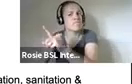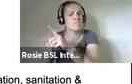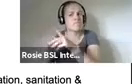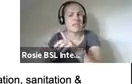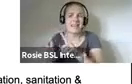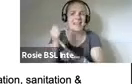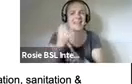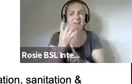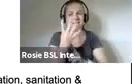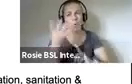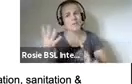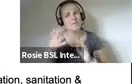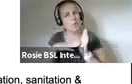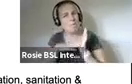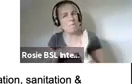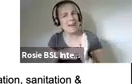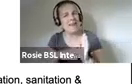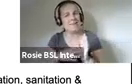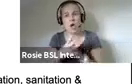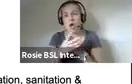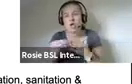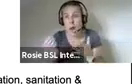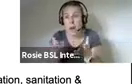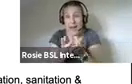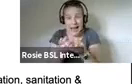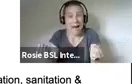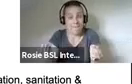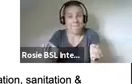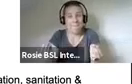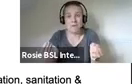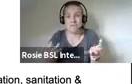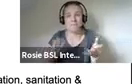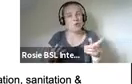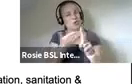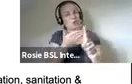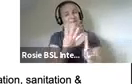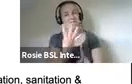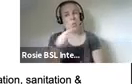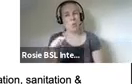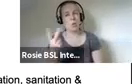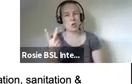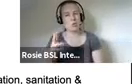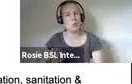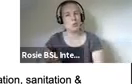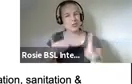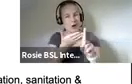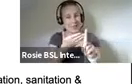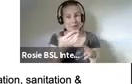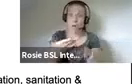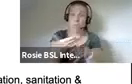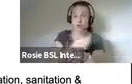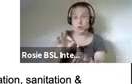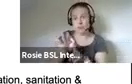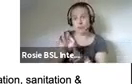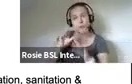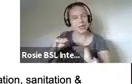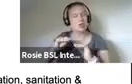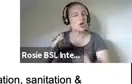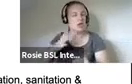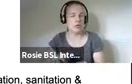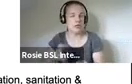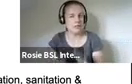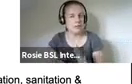US dollar a year gap in achieving target 4.2, which is on pre-primary education. Next